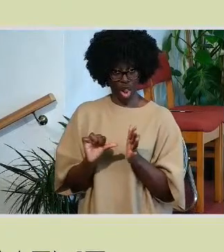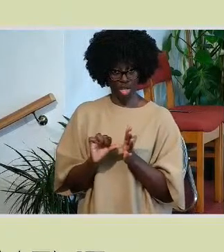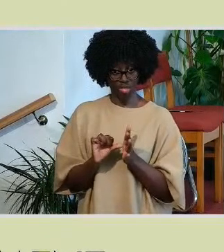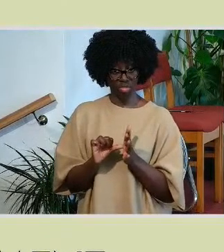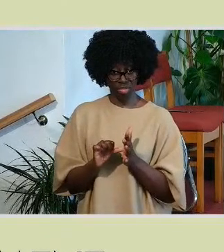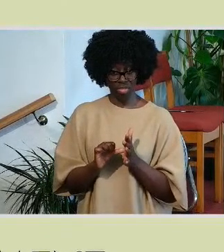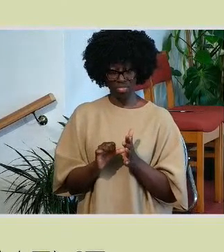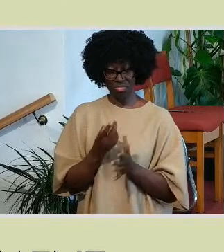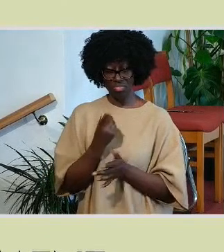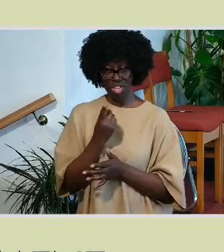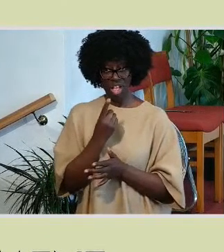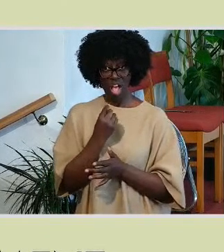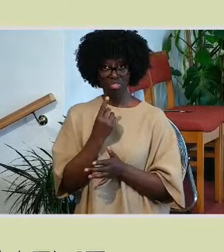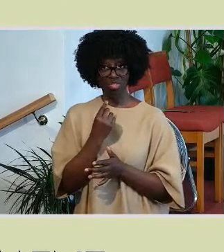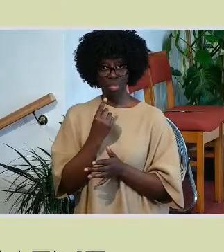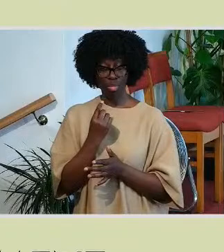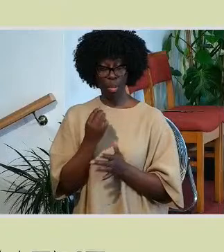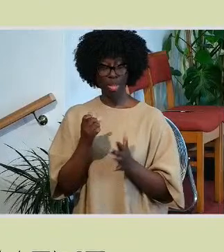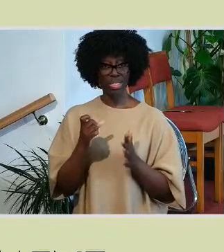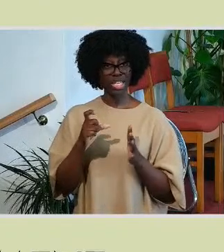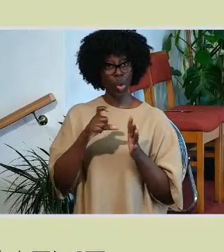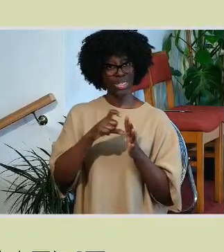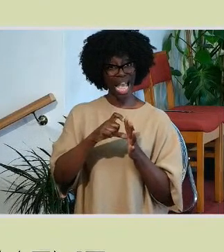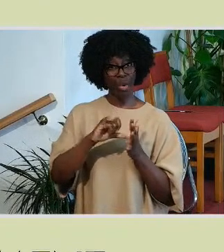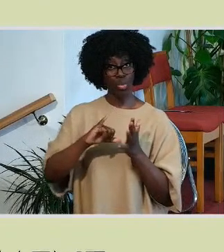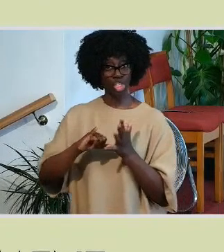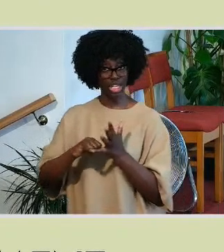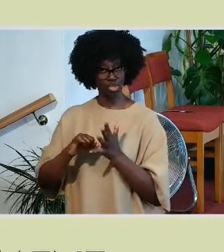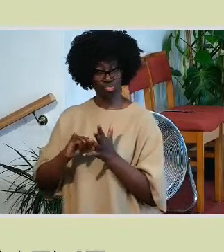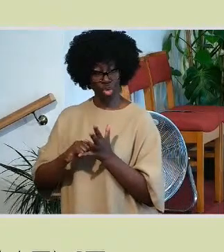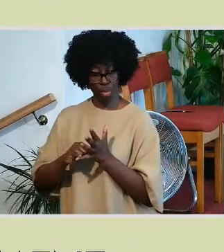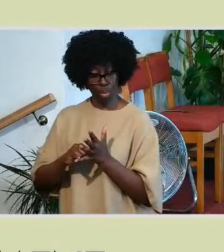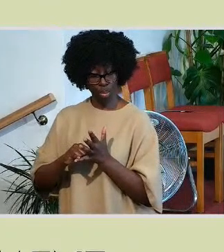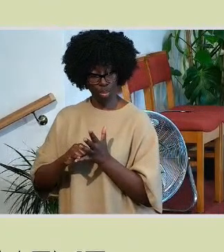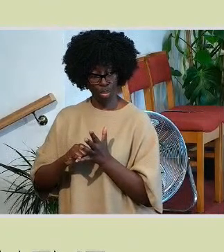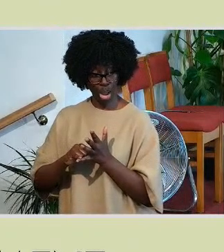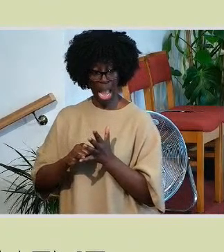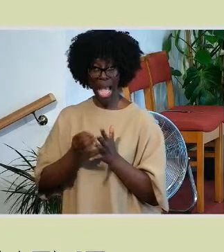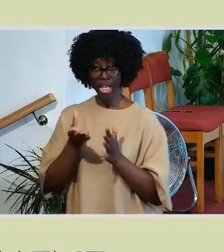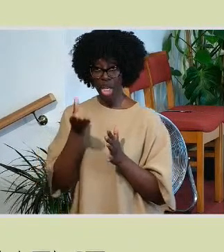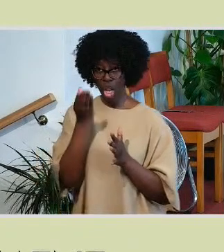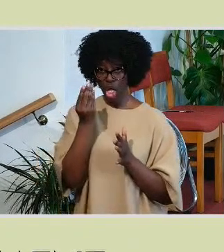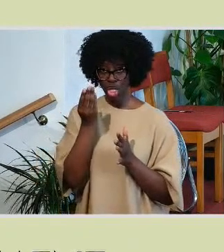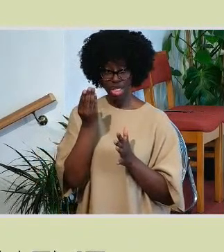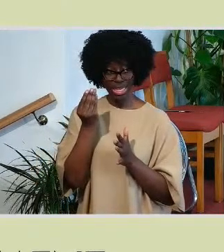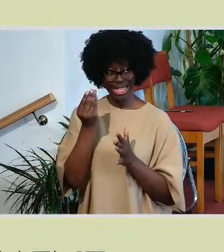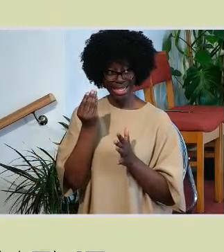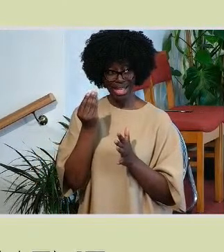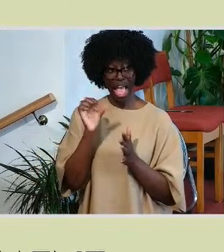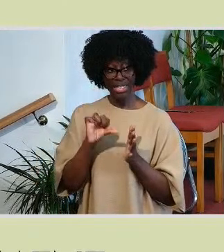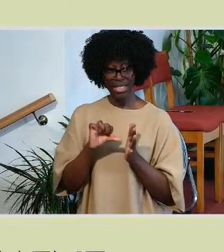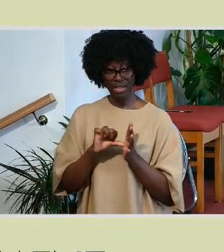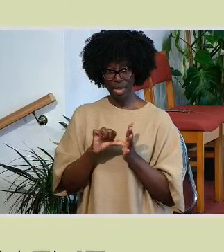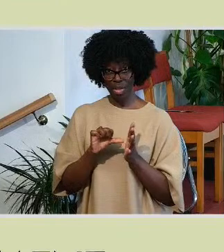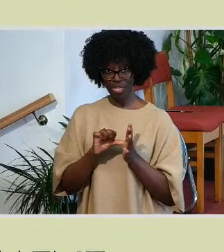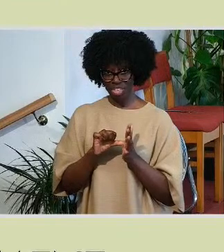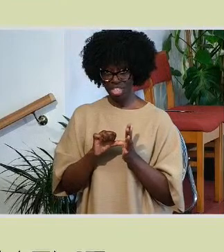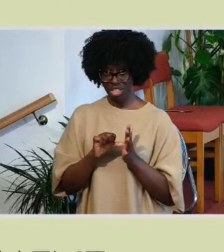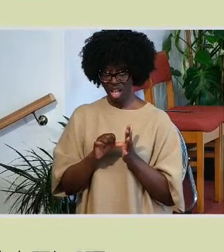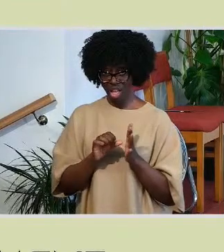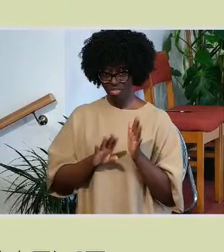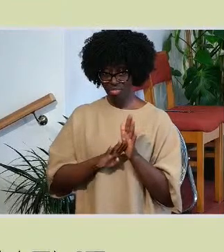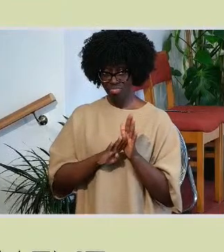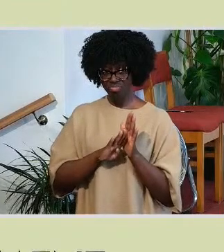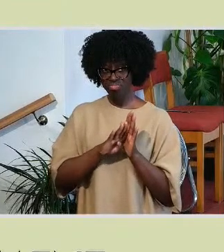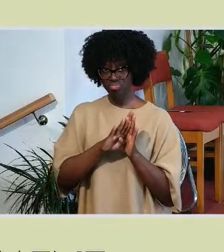certain conditions, so things like Down syndrome and other learning difficulties can also increase your chances of dementia. And there